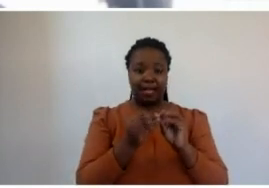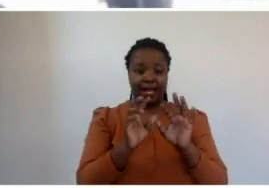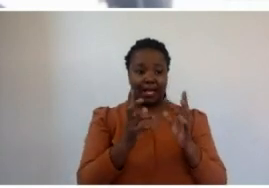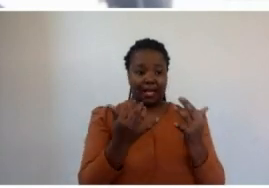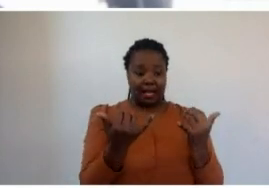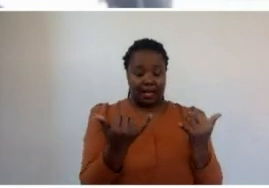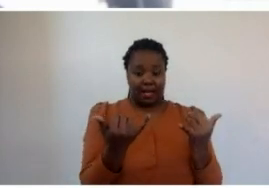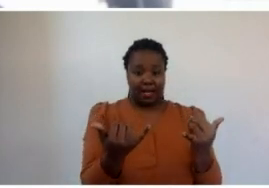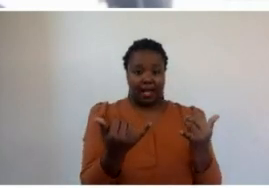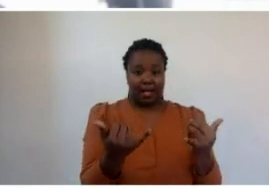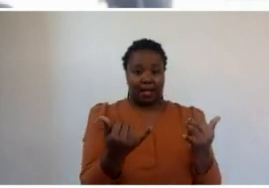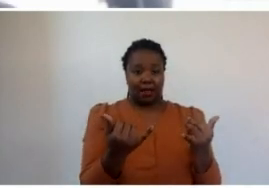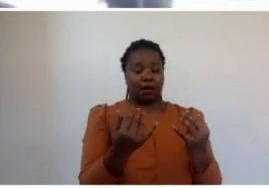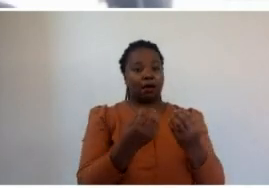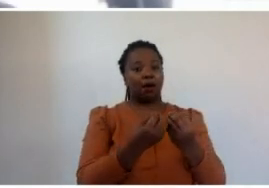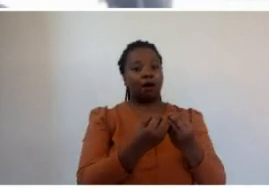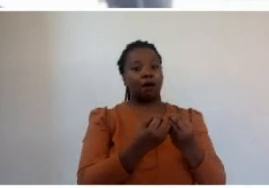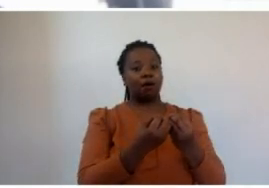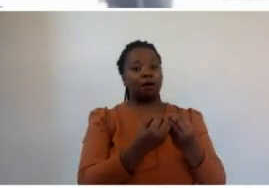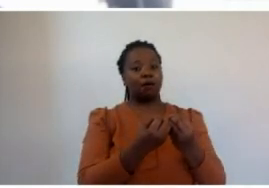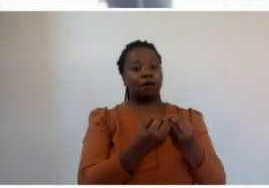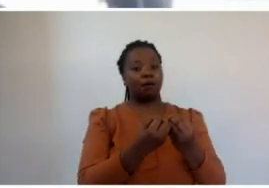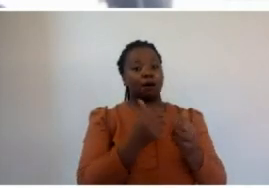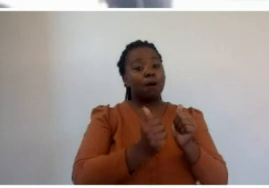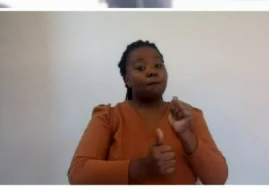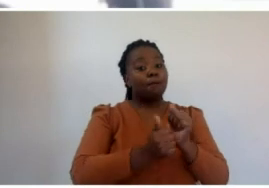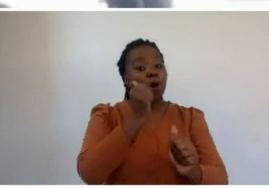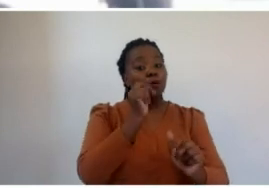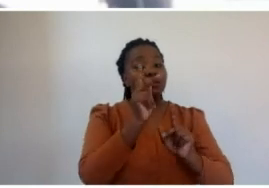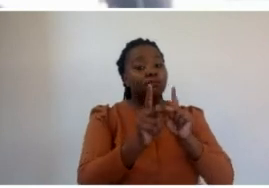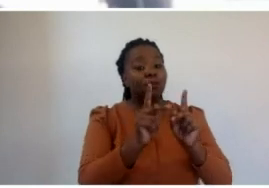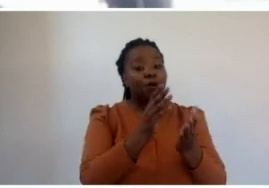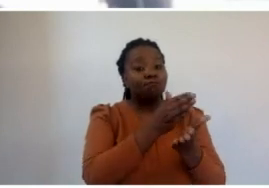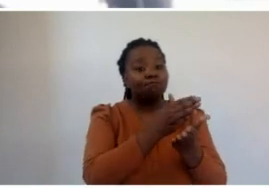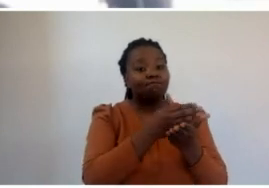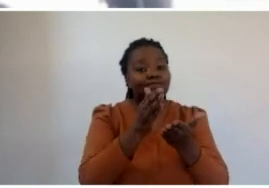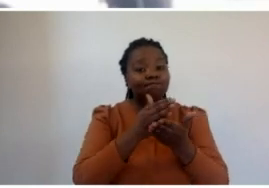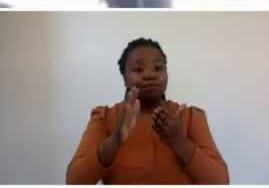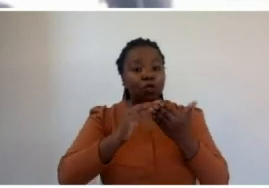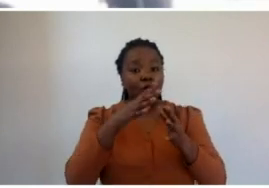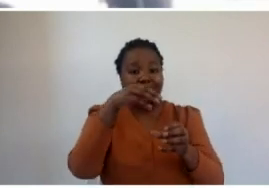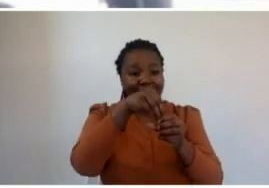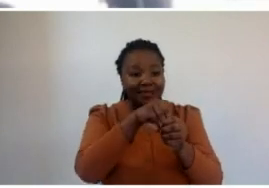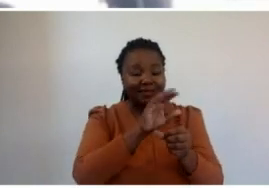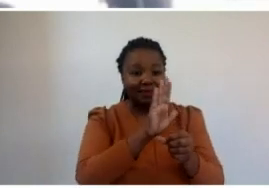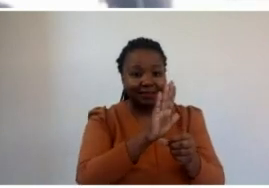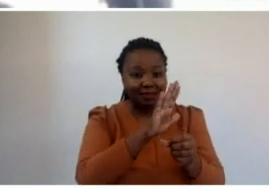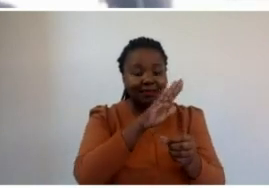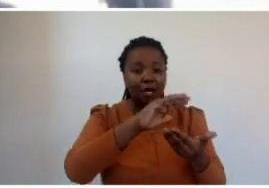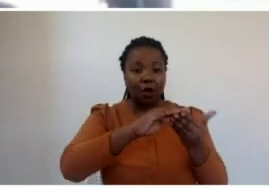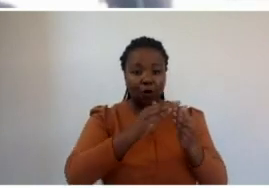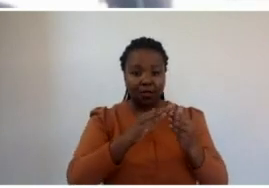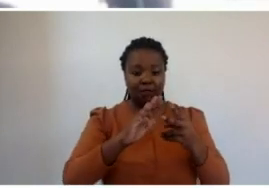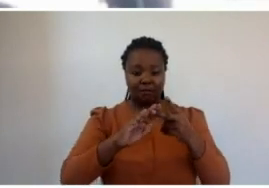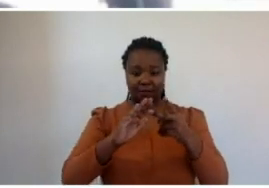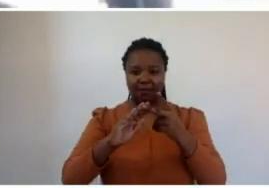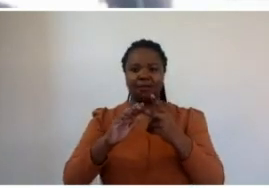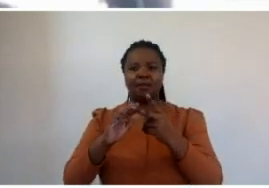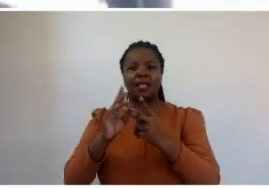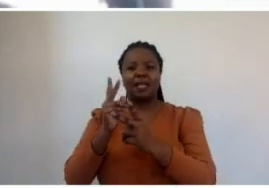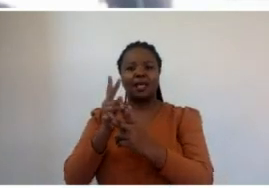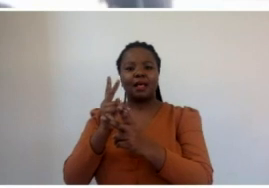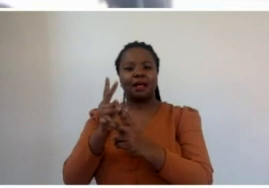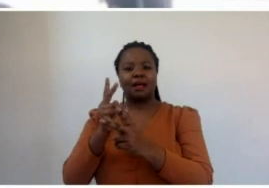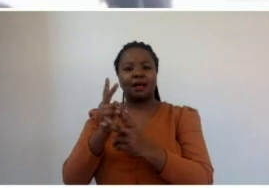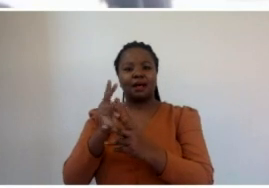vulnerability to the communities generally. But then we see that vulnerability being shown up in particular with the